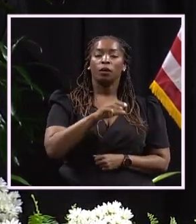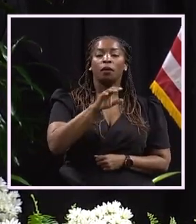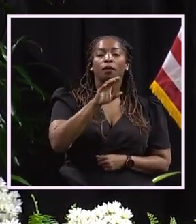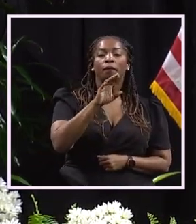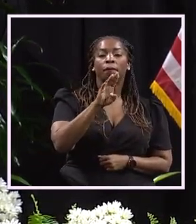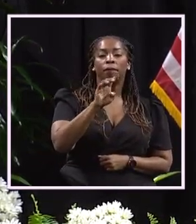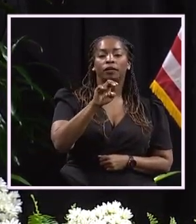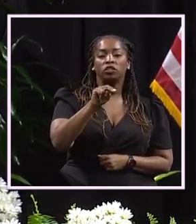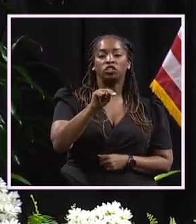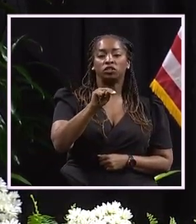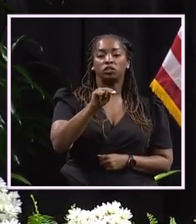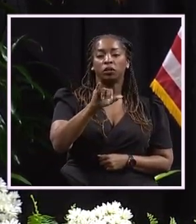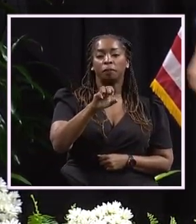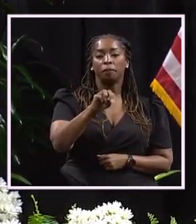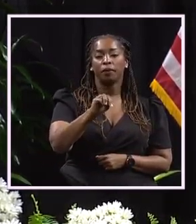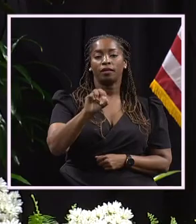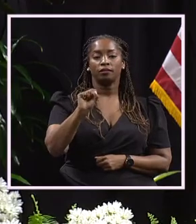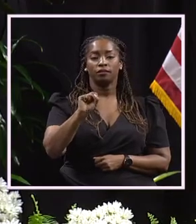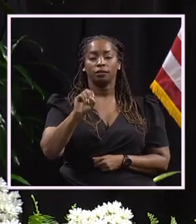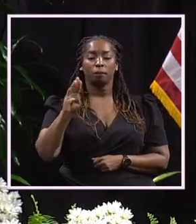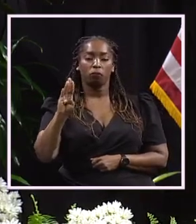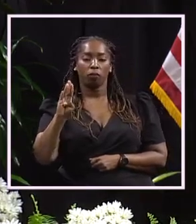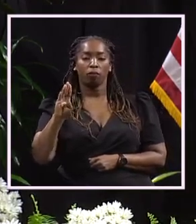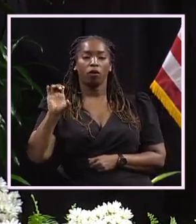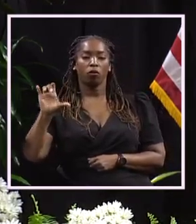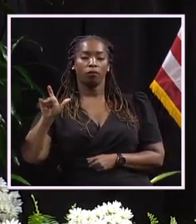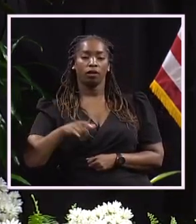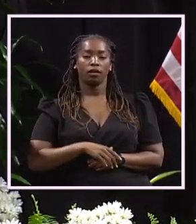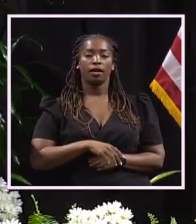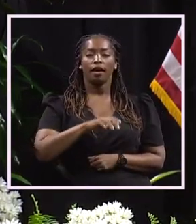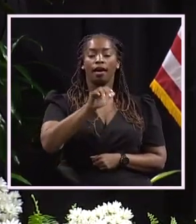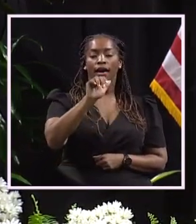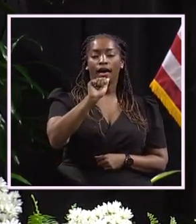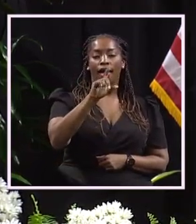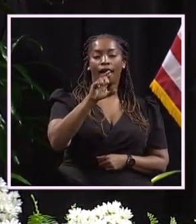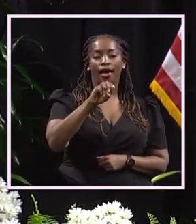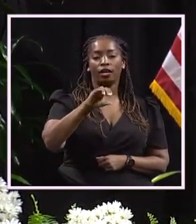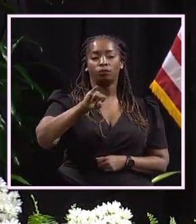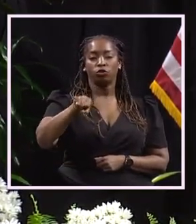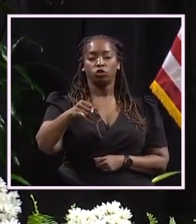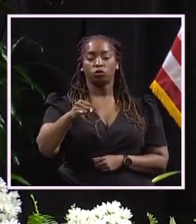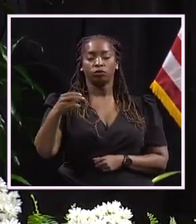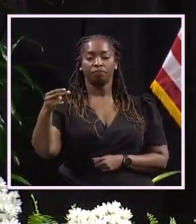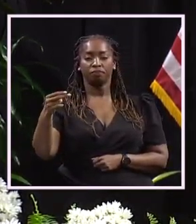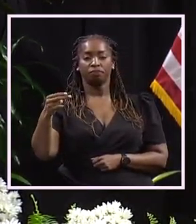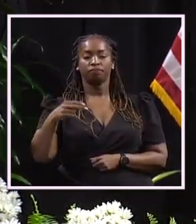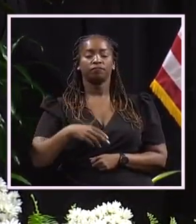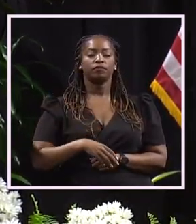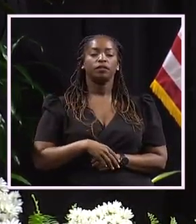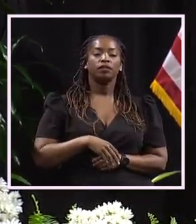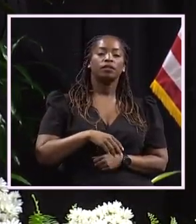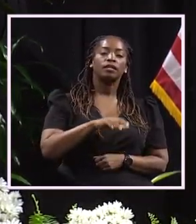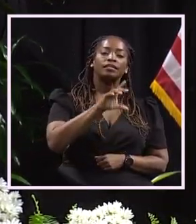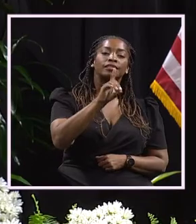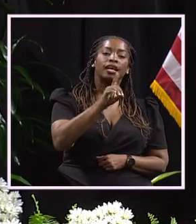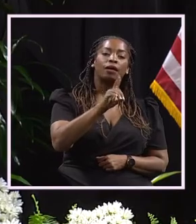laude. Adam Joseph Hasewinkel, Master of Arts. Jamie Hurtado Jr., cum